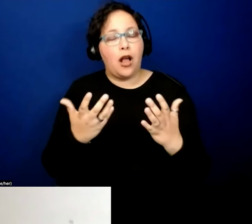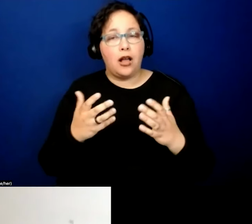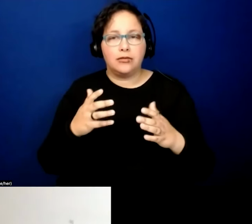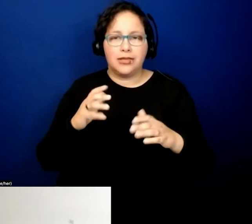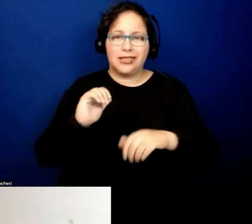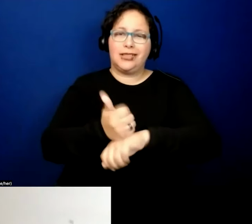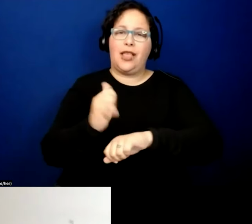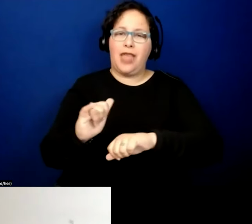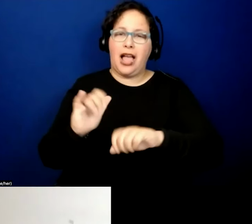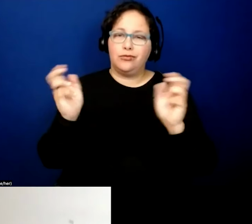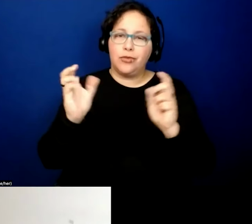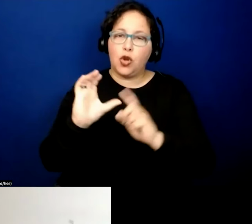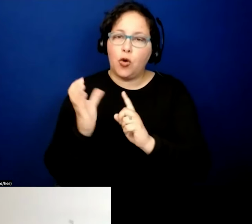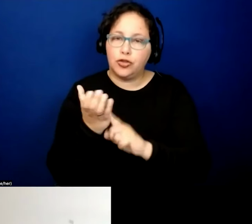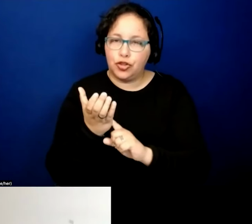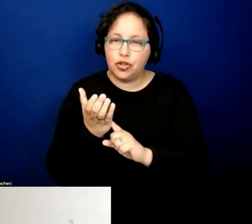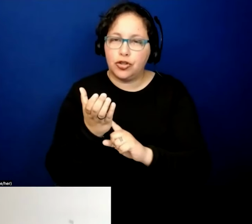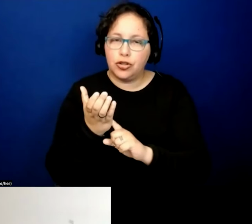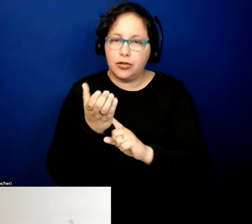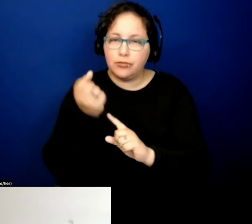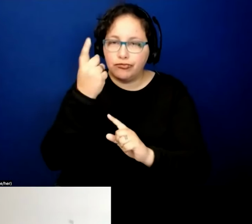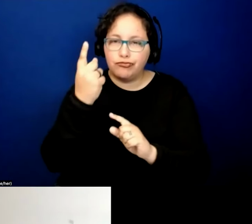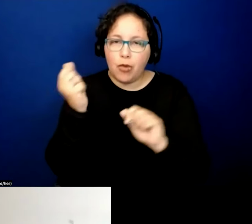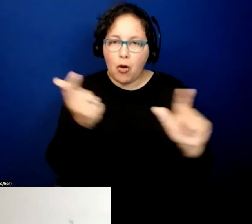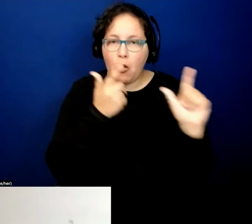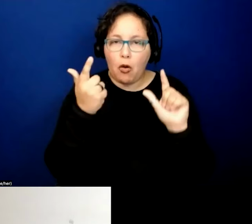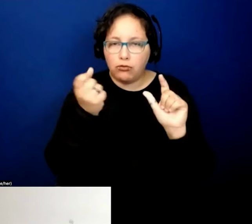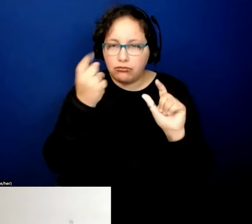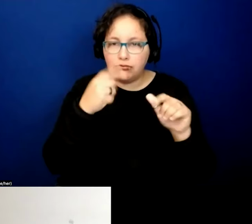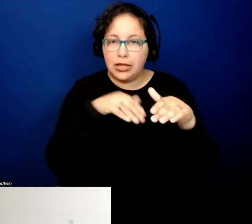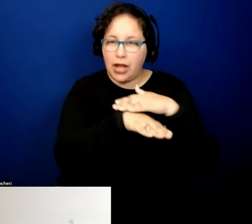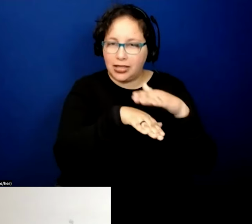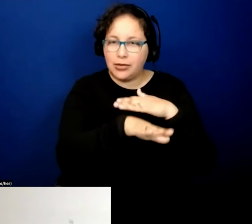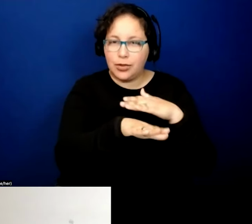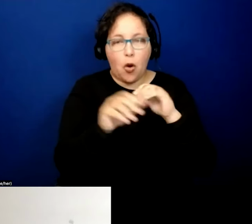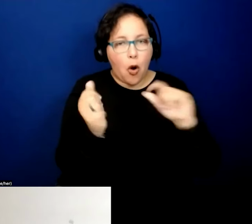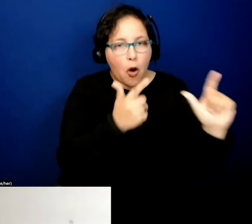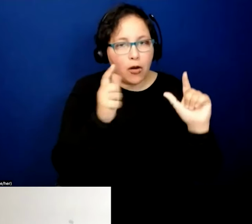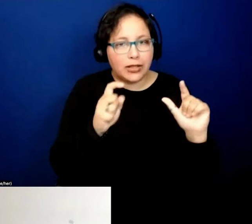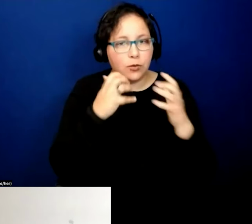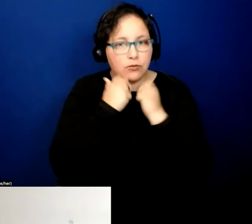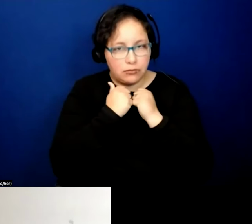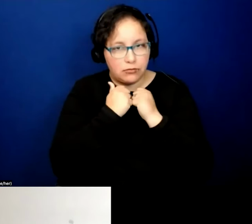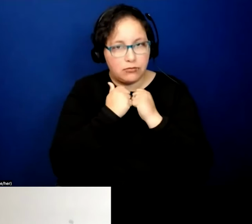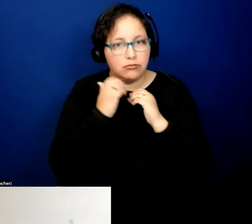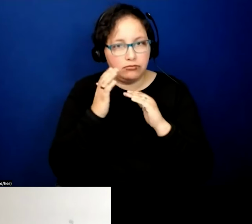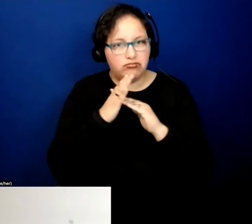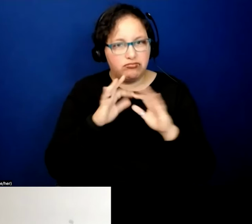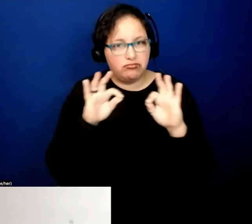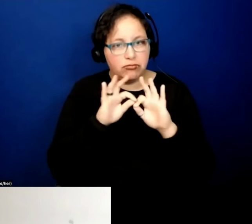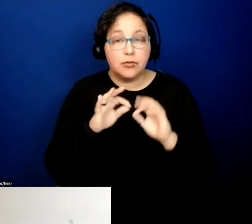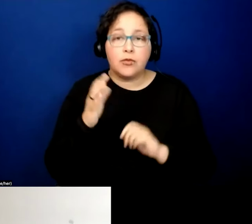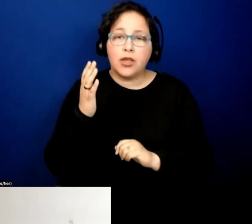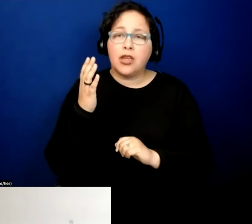accessibility is something that everyone has to care about, particularly in spaces